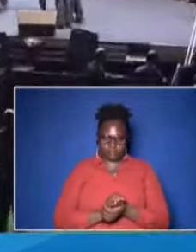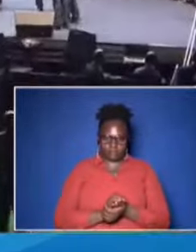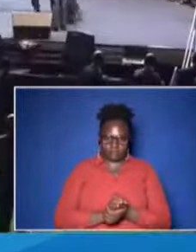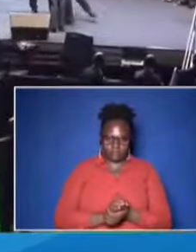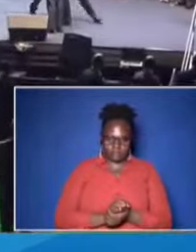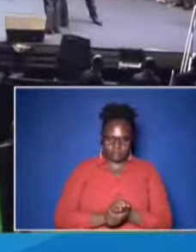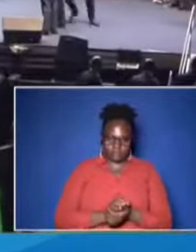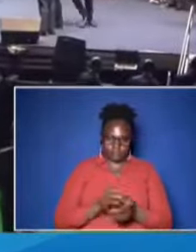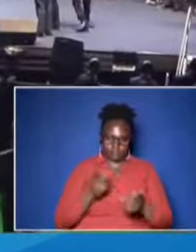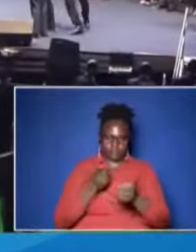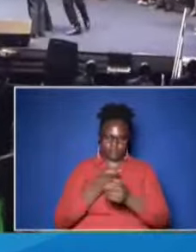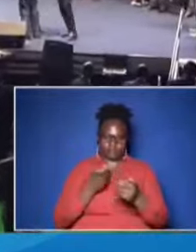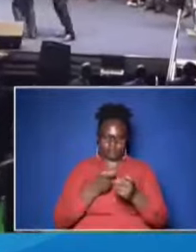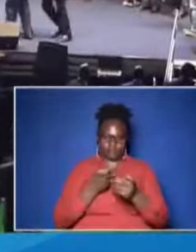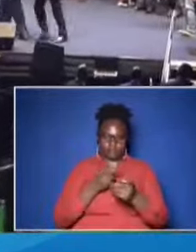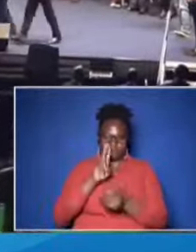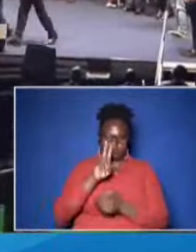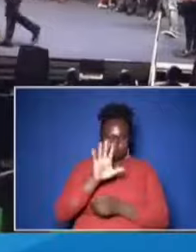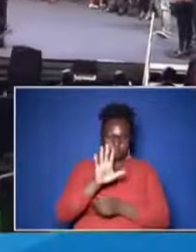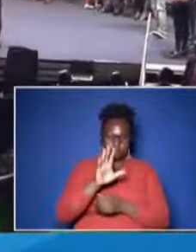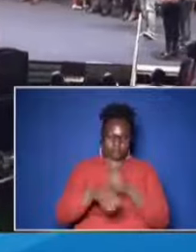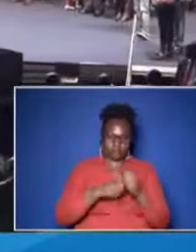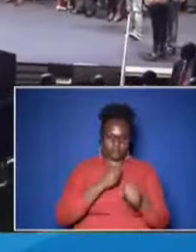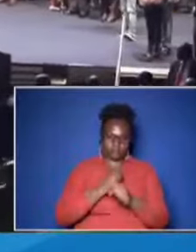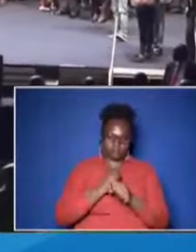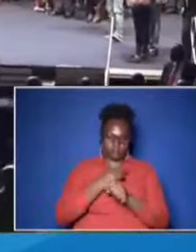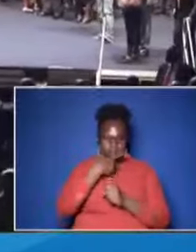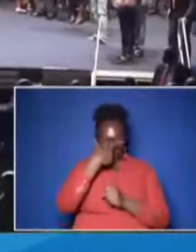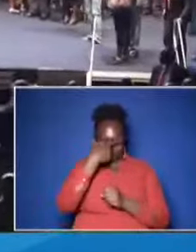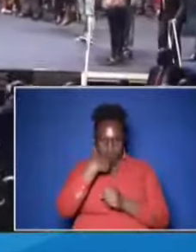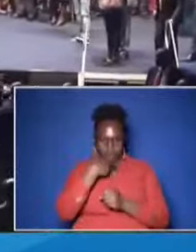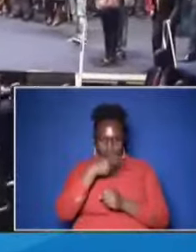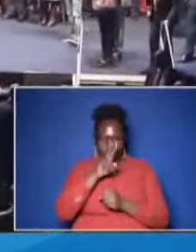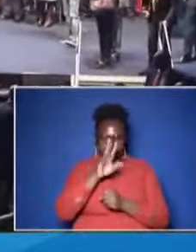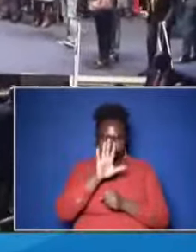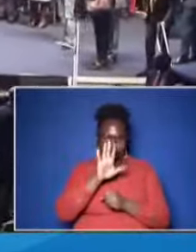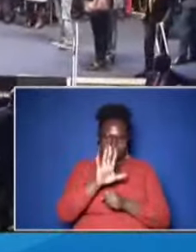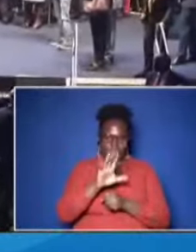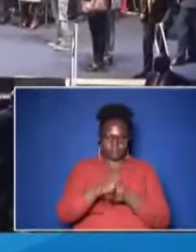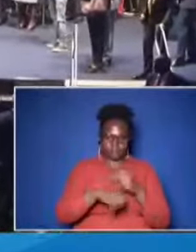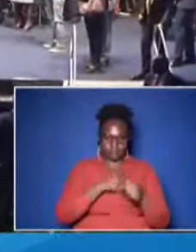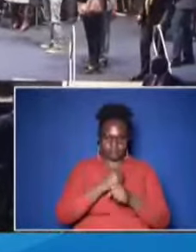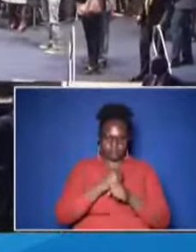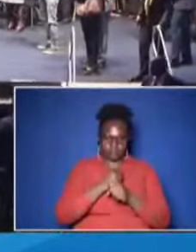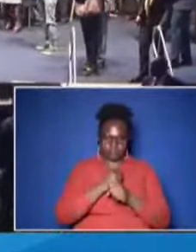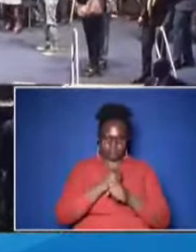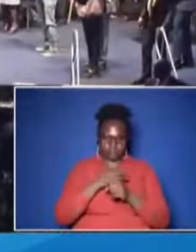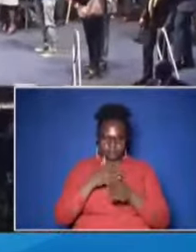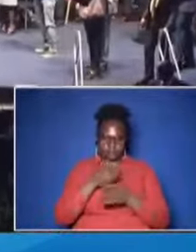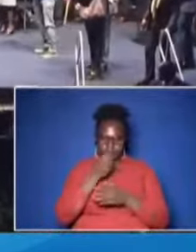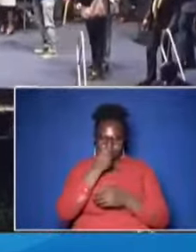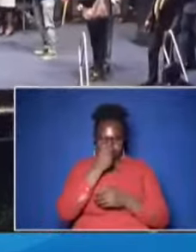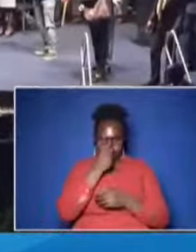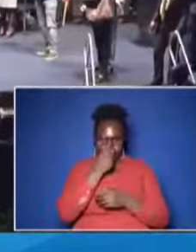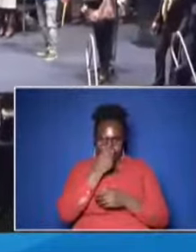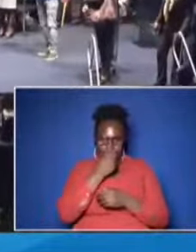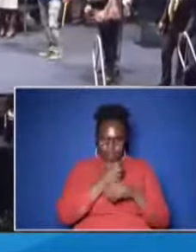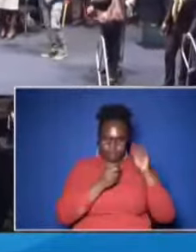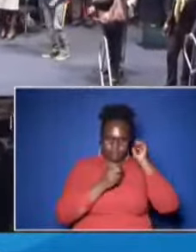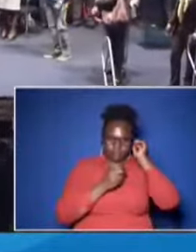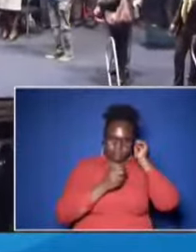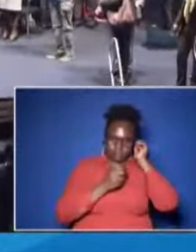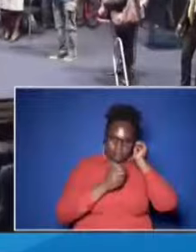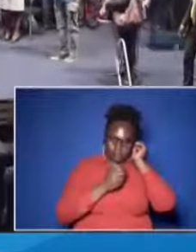ago bled for 25 years and now he can see perfectly I just said which